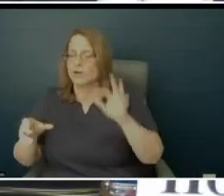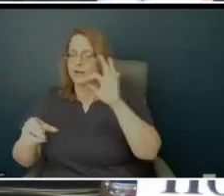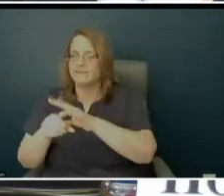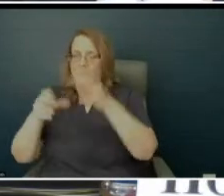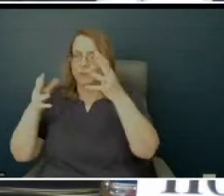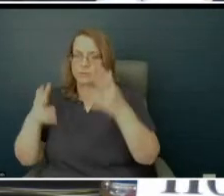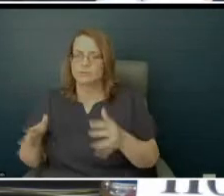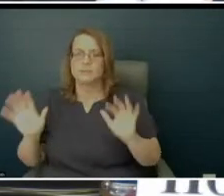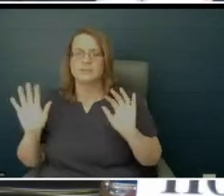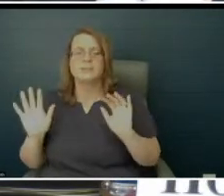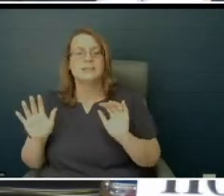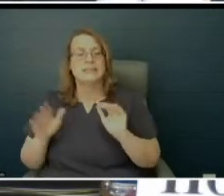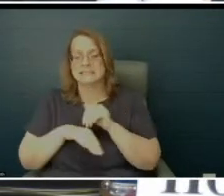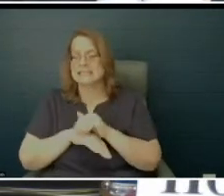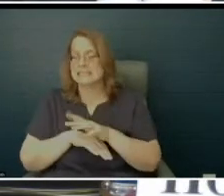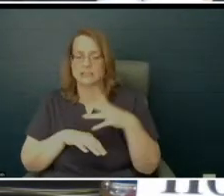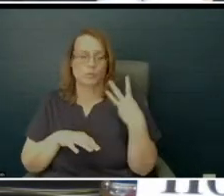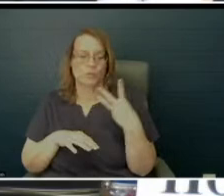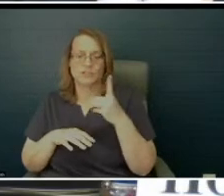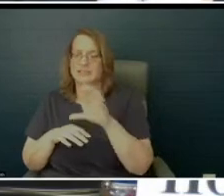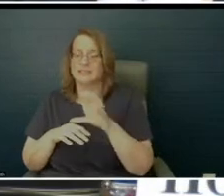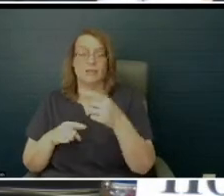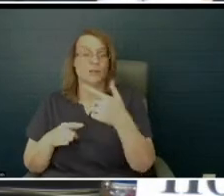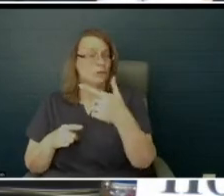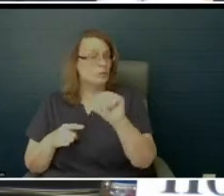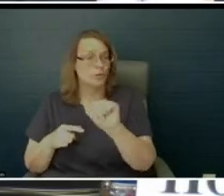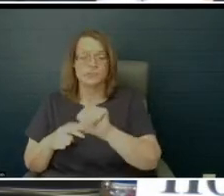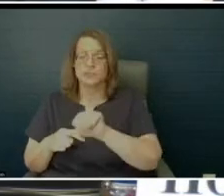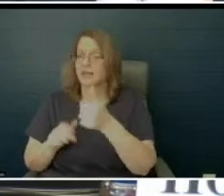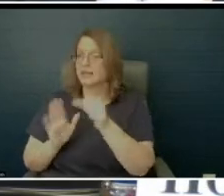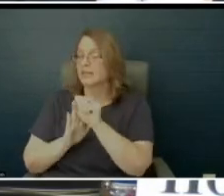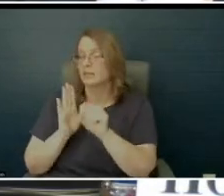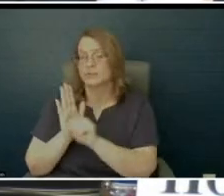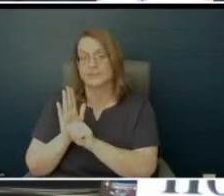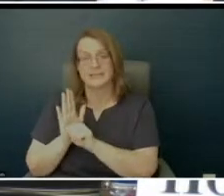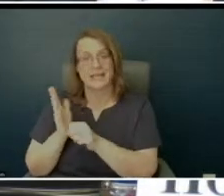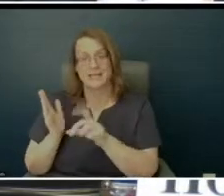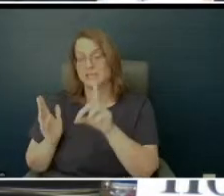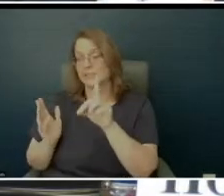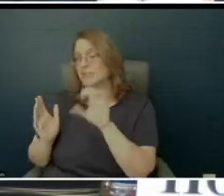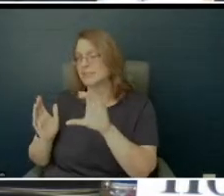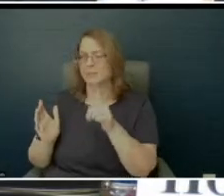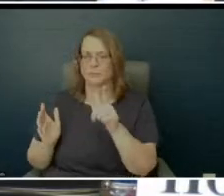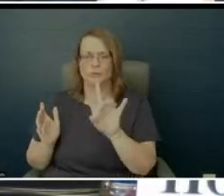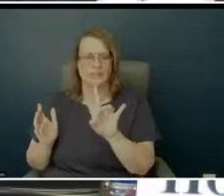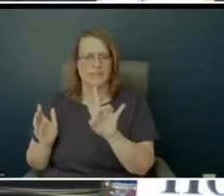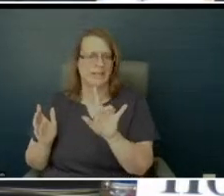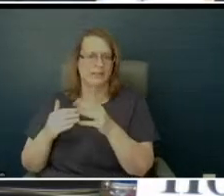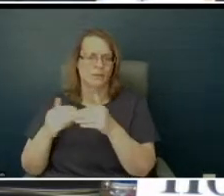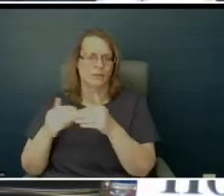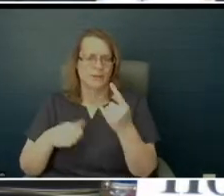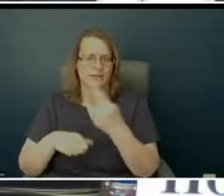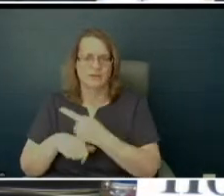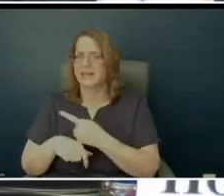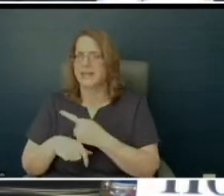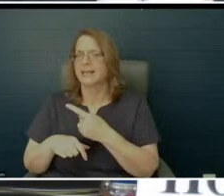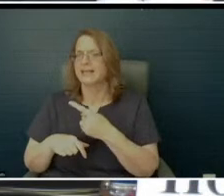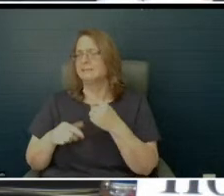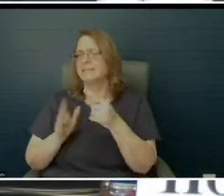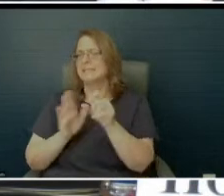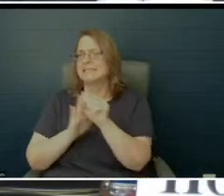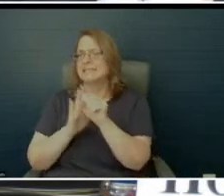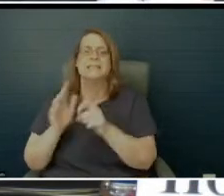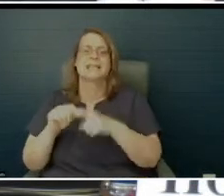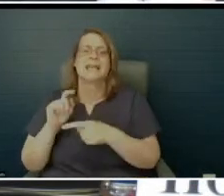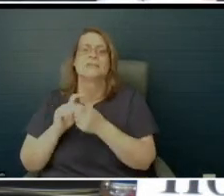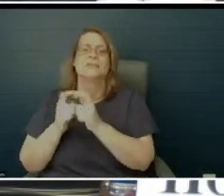D.C. Neither Georgia nor any of the other states on December 28th or whenever this was in a position to change those votes. Essentially, the election